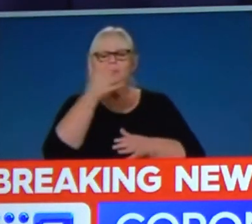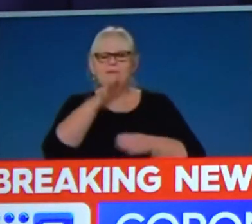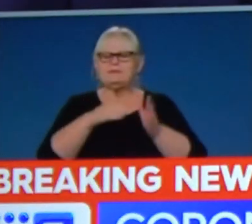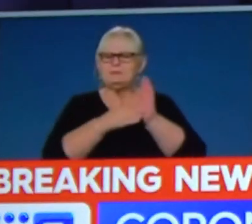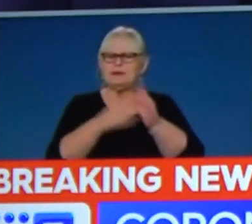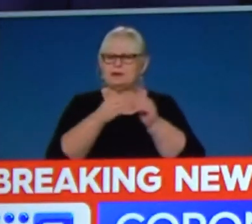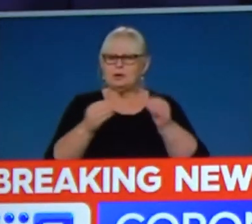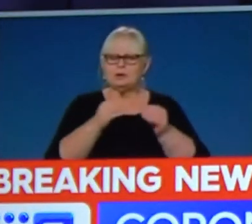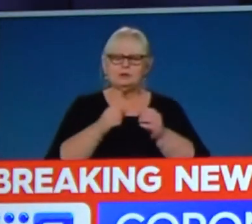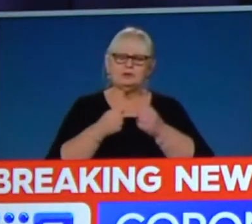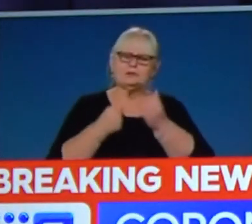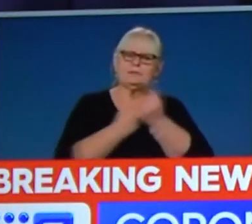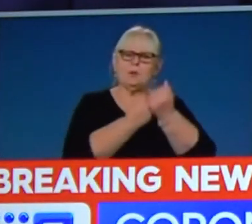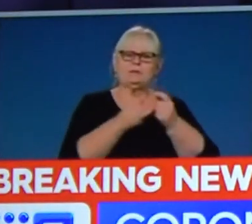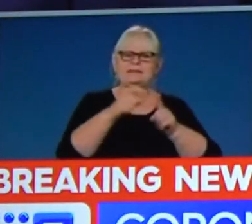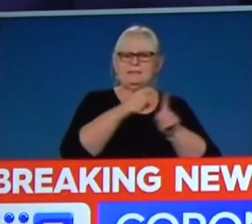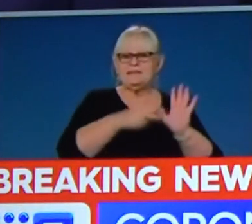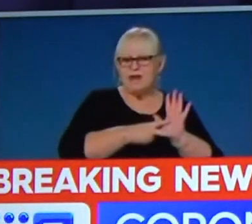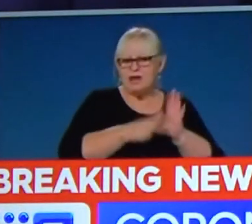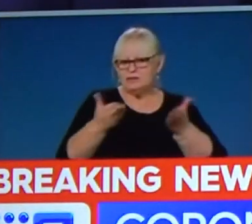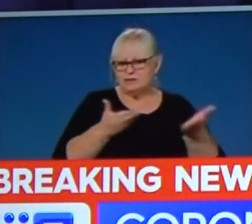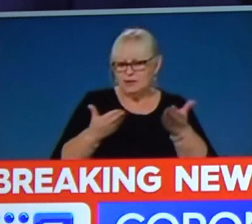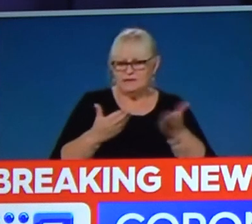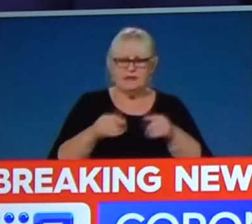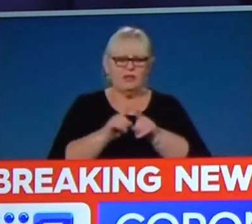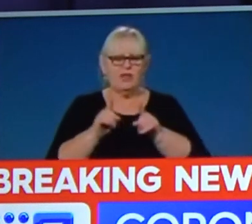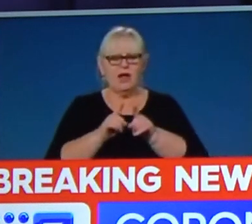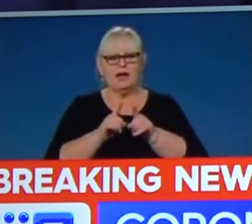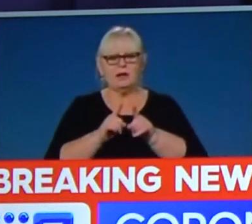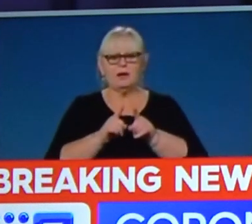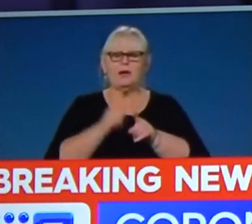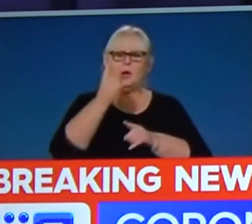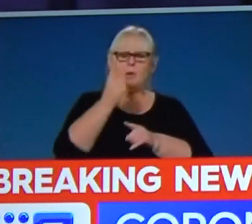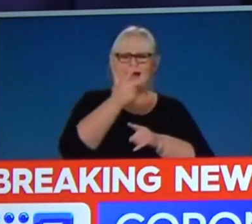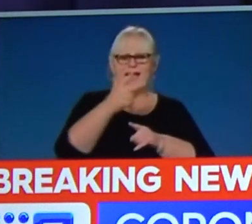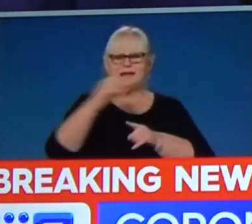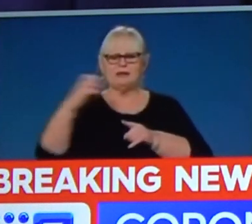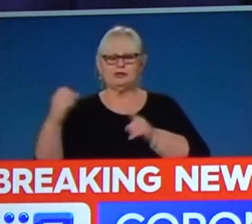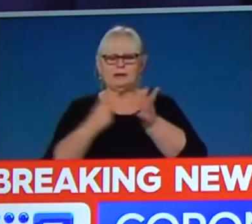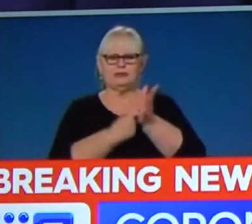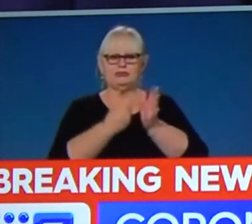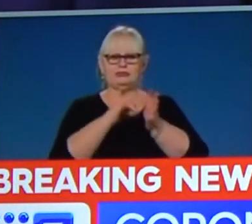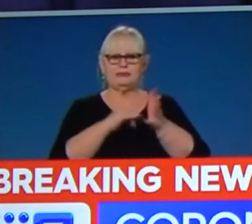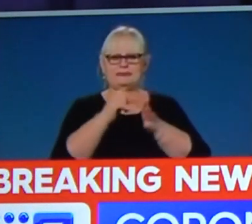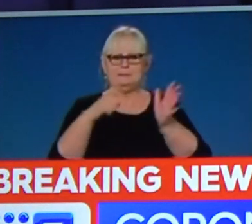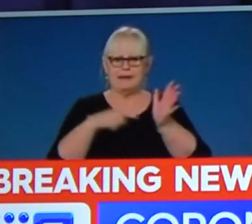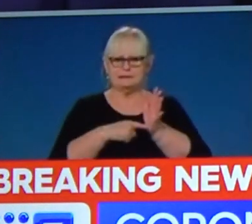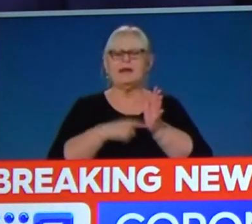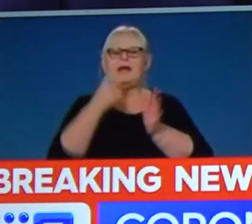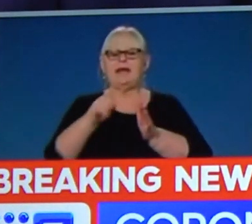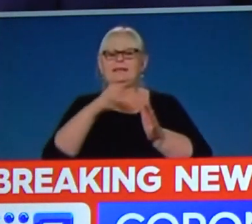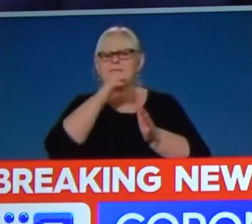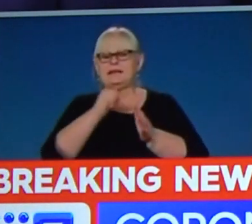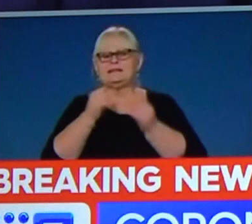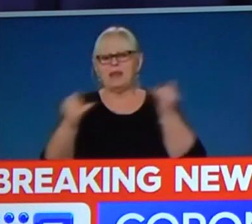to support domestic violence. That includes the work of 1-800-RESPECT and Men's Line, as we're